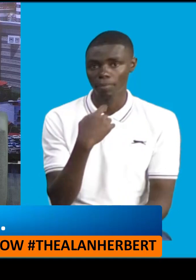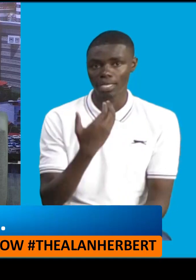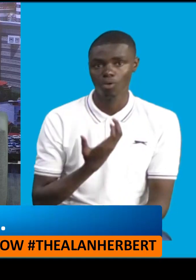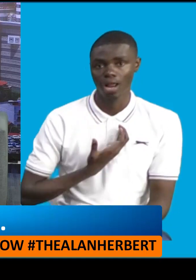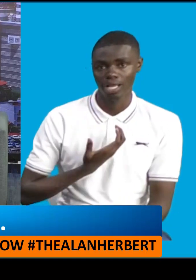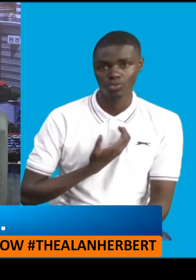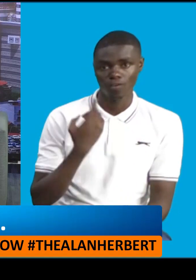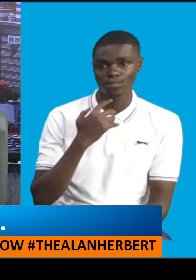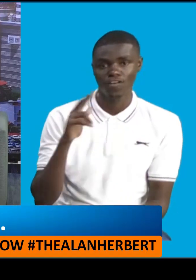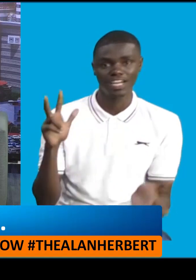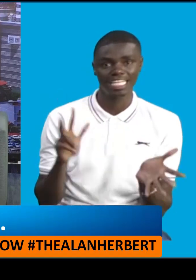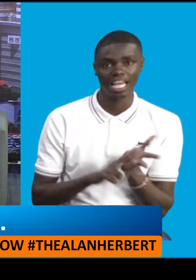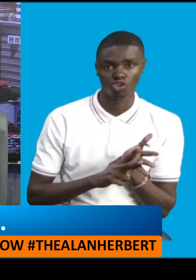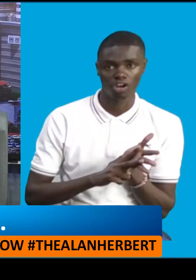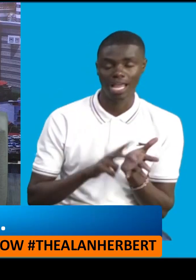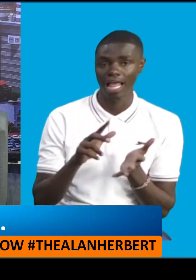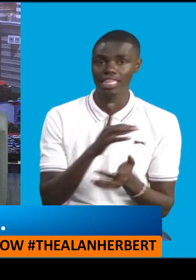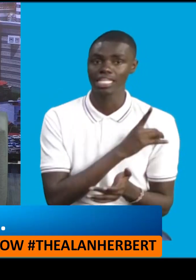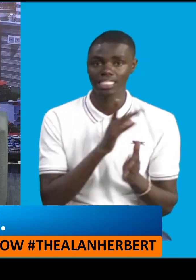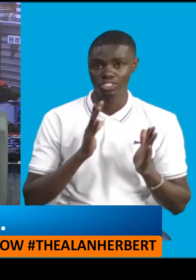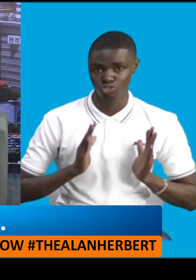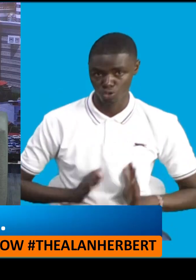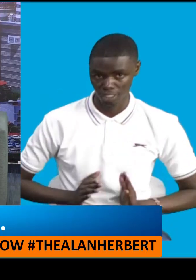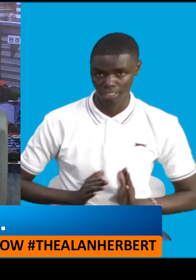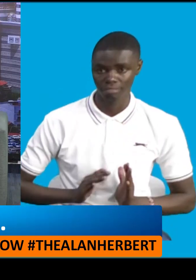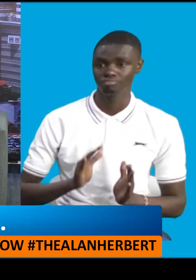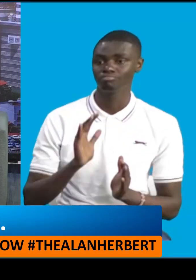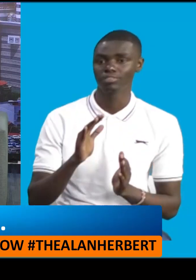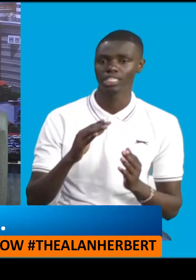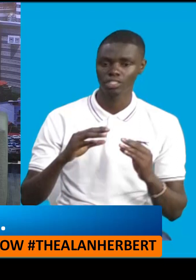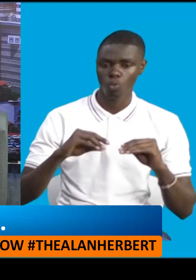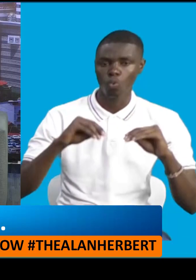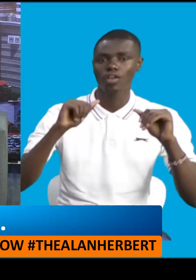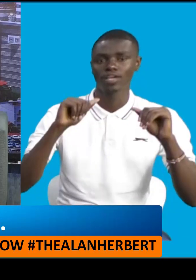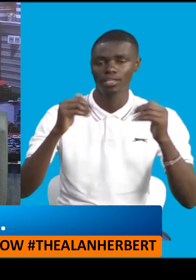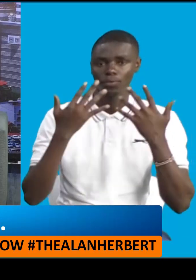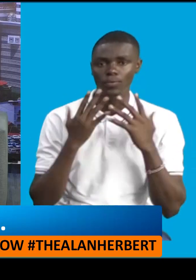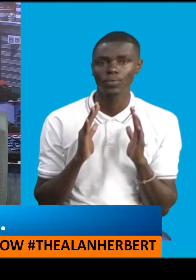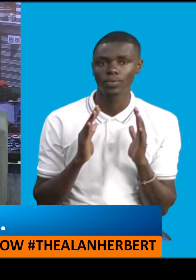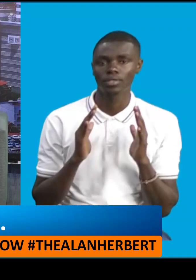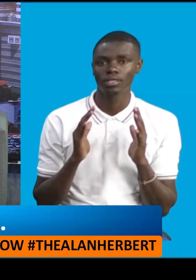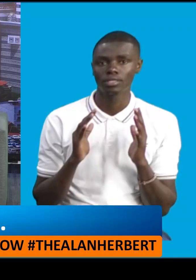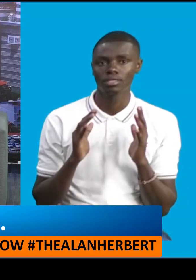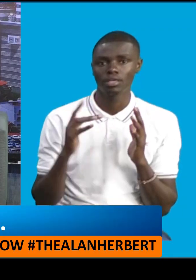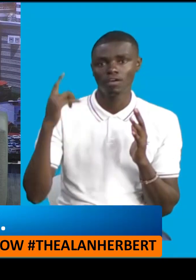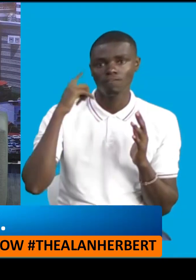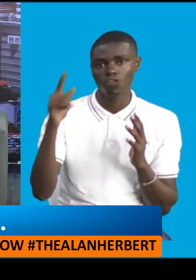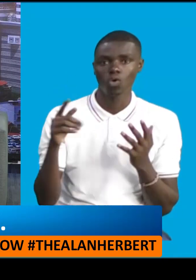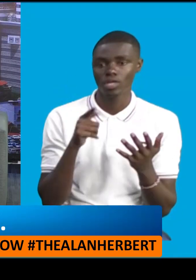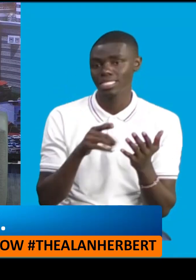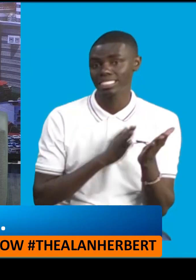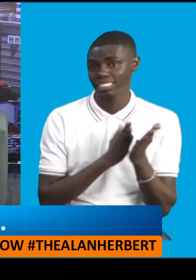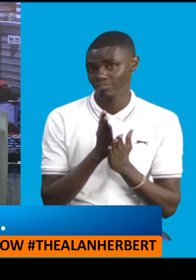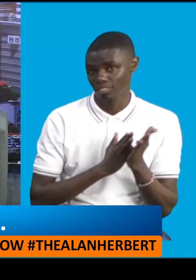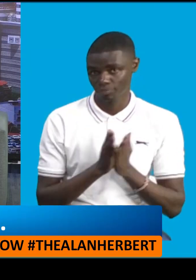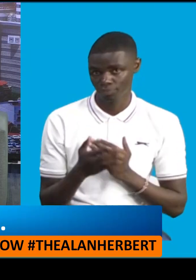medical council for validation that this doctor actually is retained and is qualified for